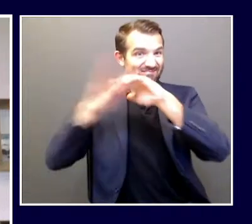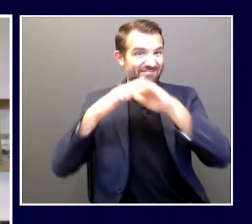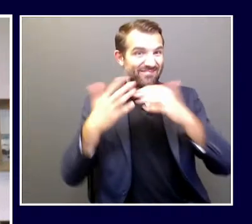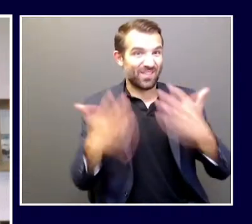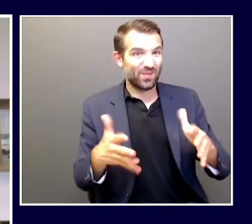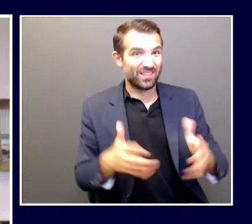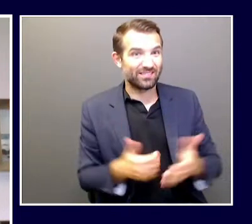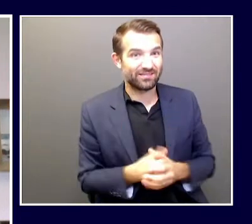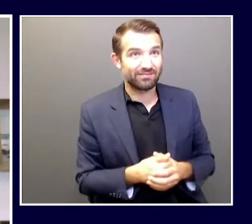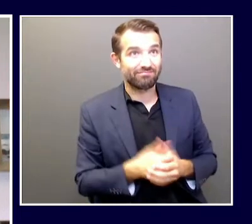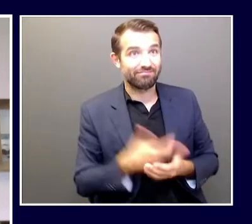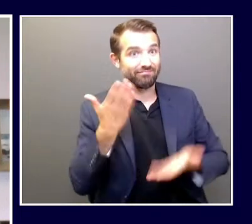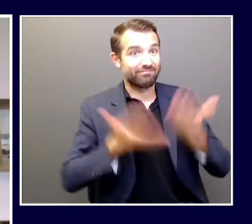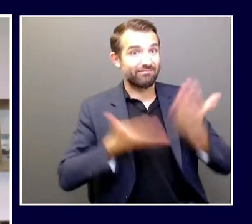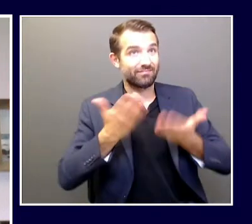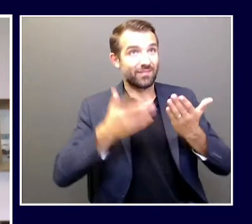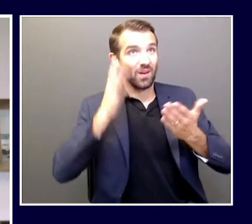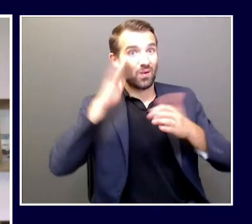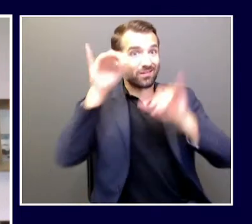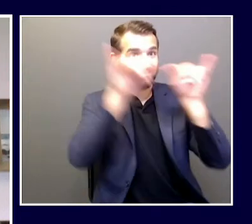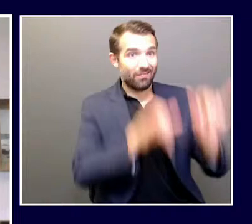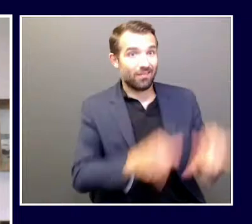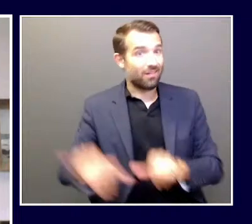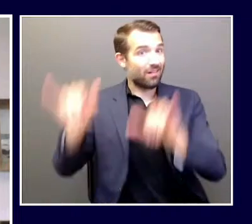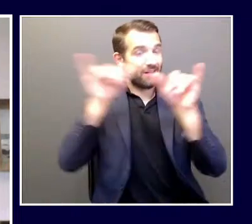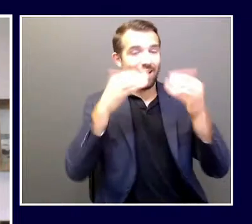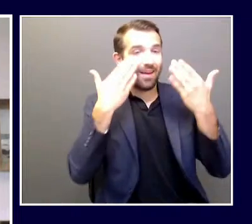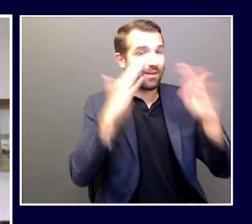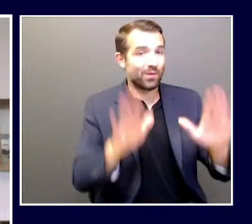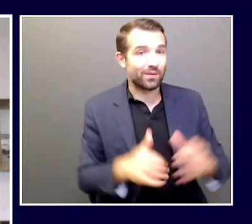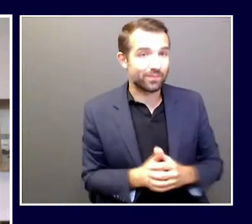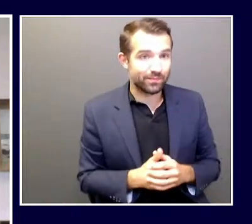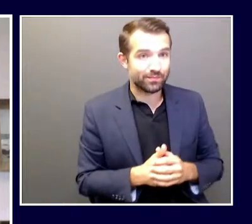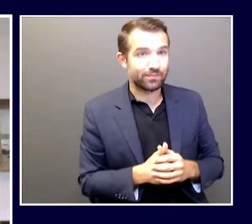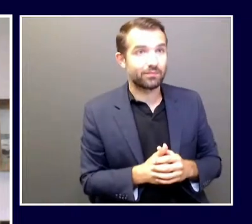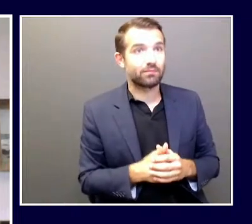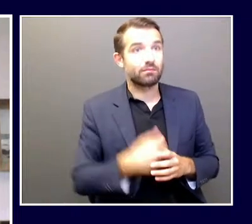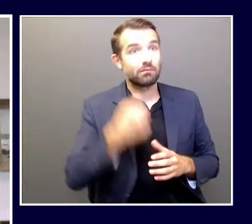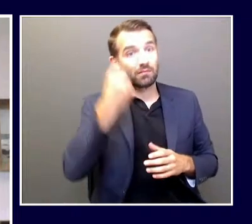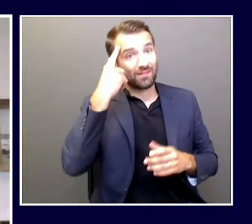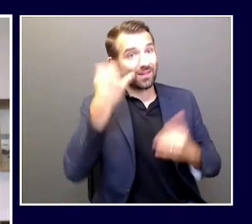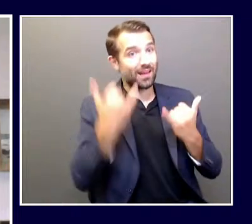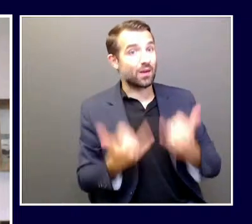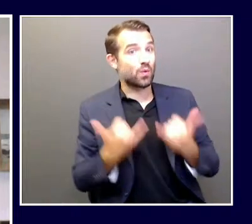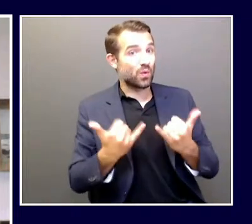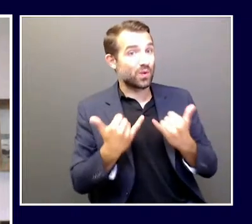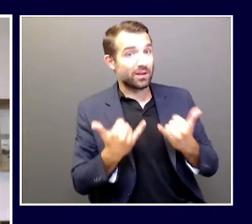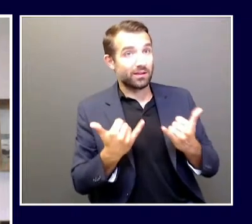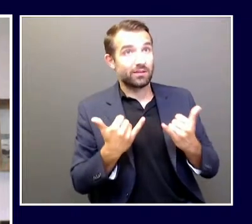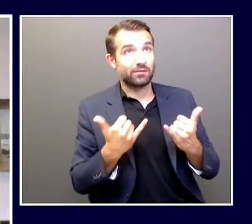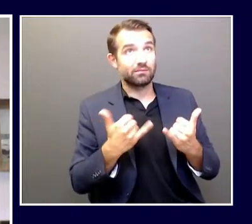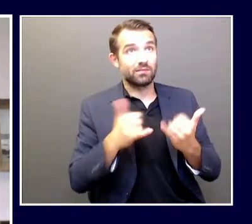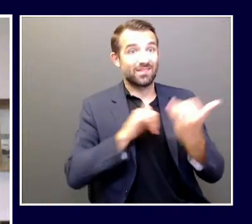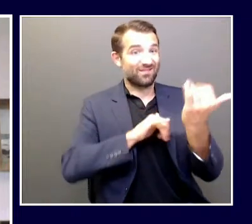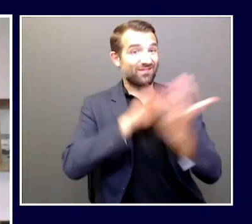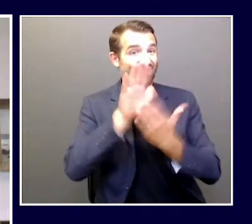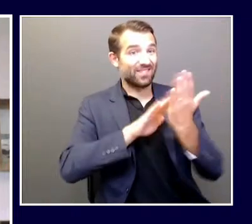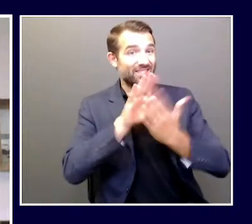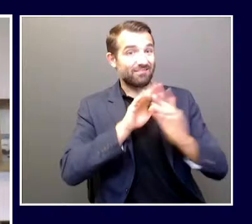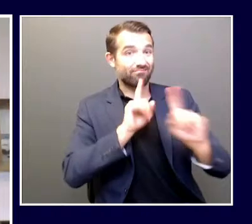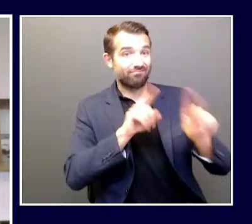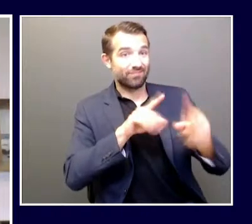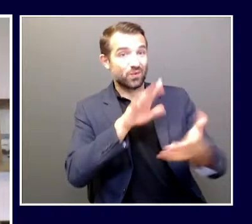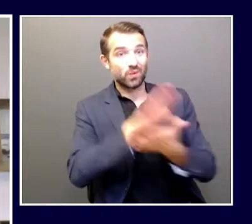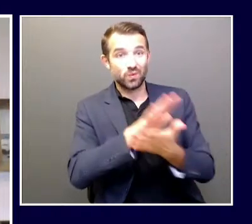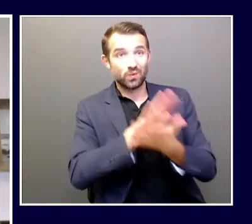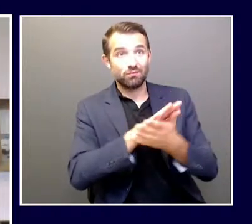we've acquired thus far, in-person education can be and should be done and can be done safely, but there could be changes to that